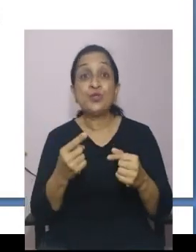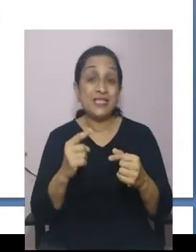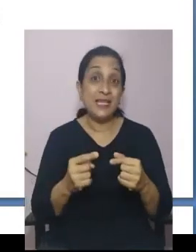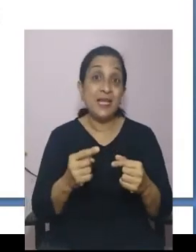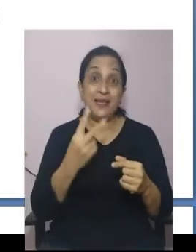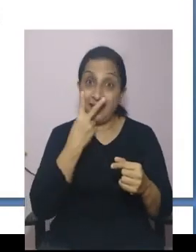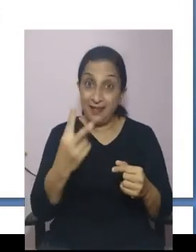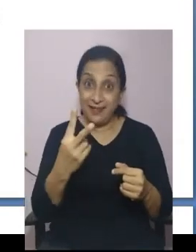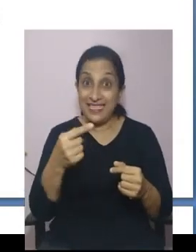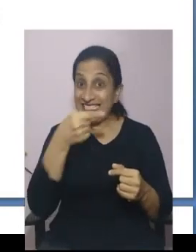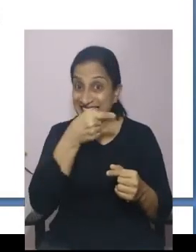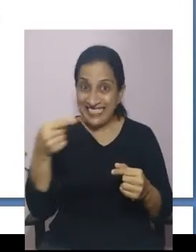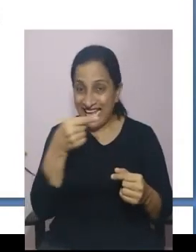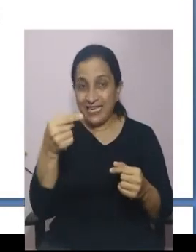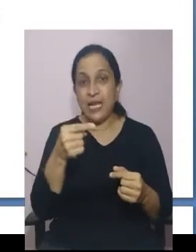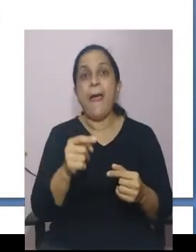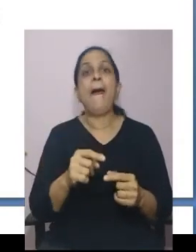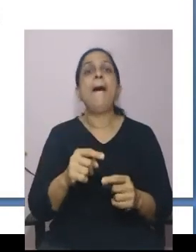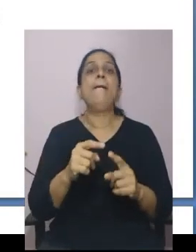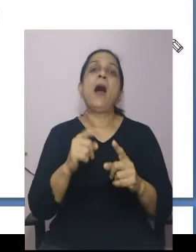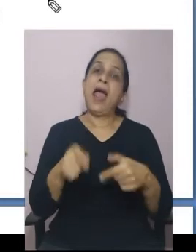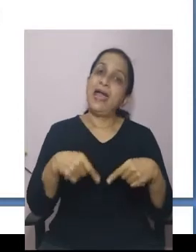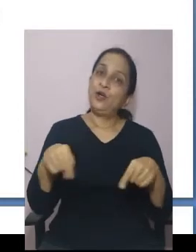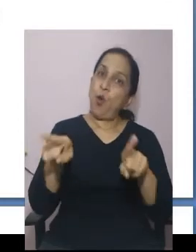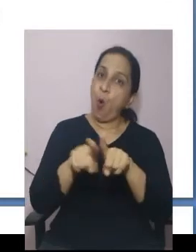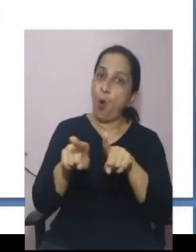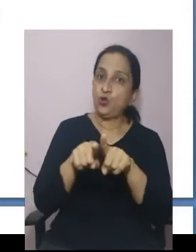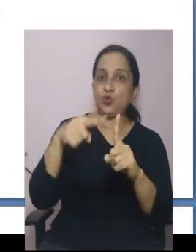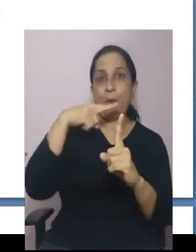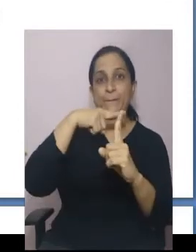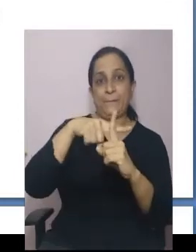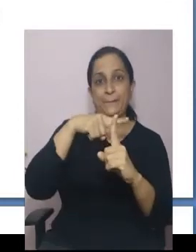the minus calculation.